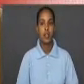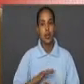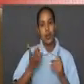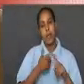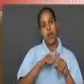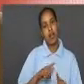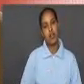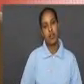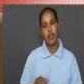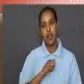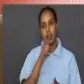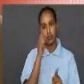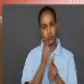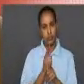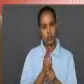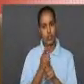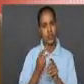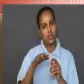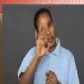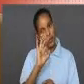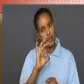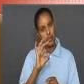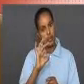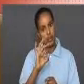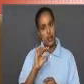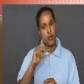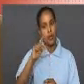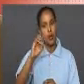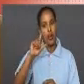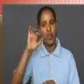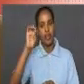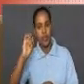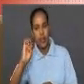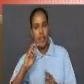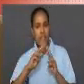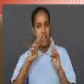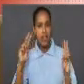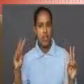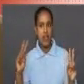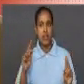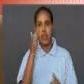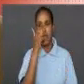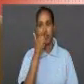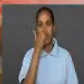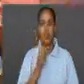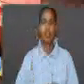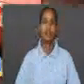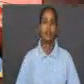Welcome back. I'm sure you have discovered that polyethylene is very